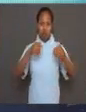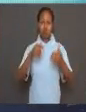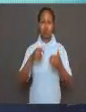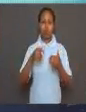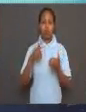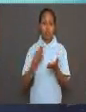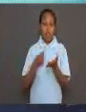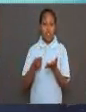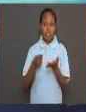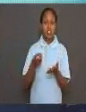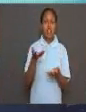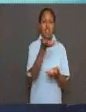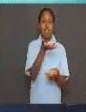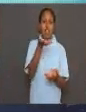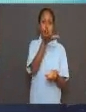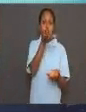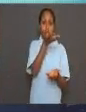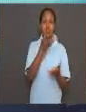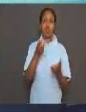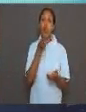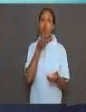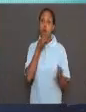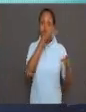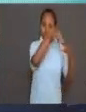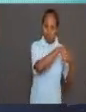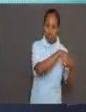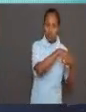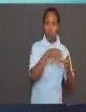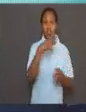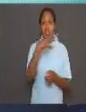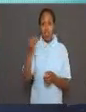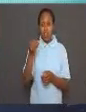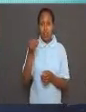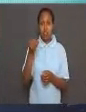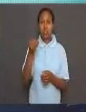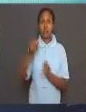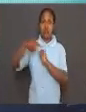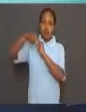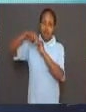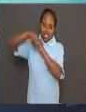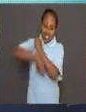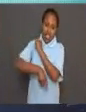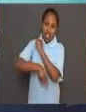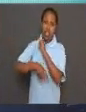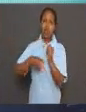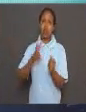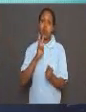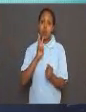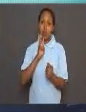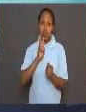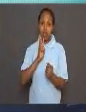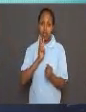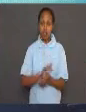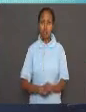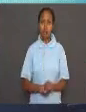things that float in water and things that sink